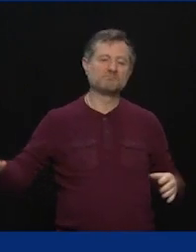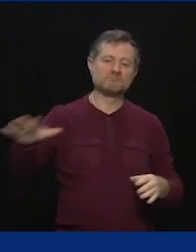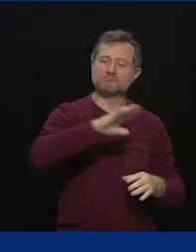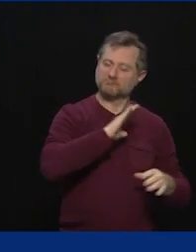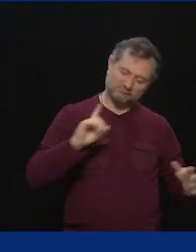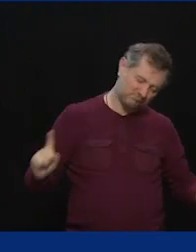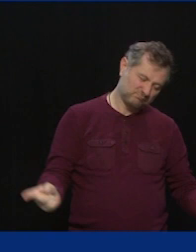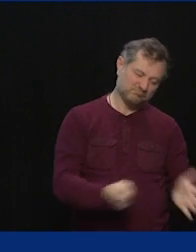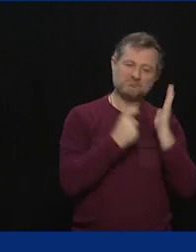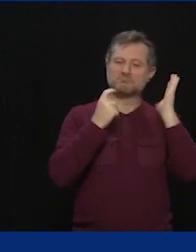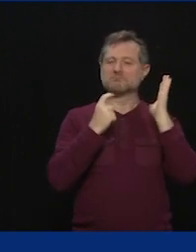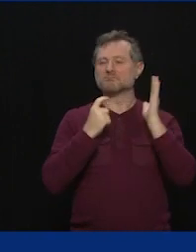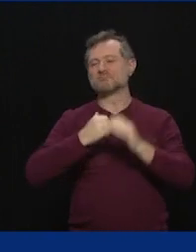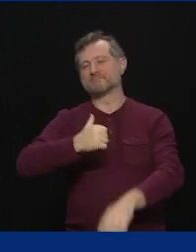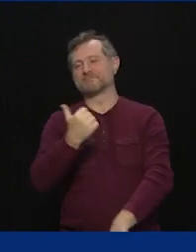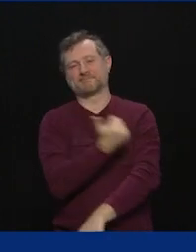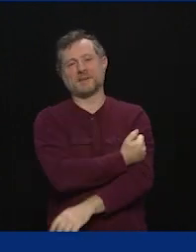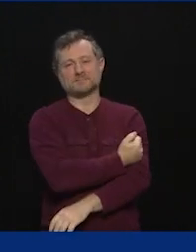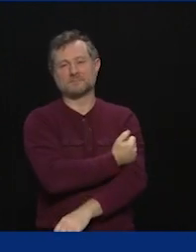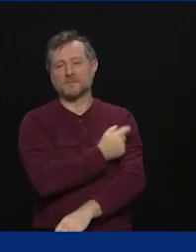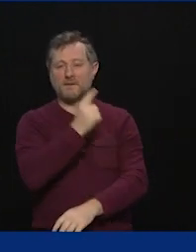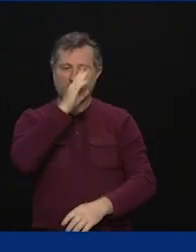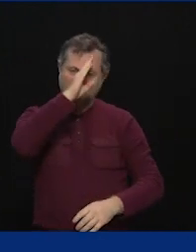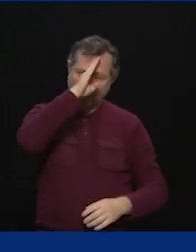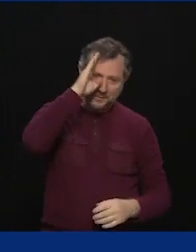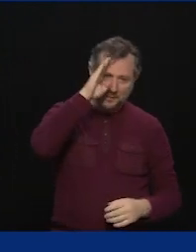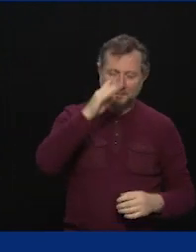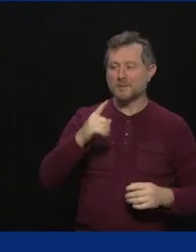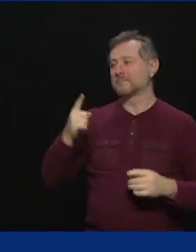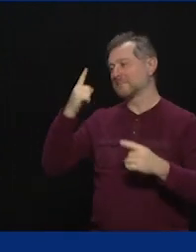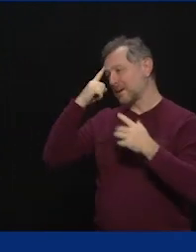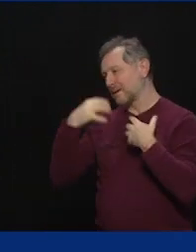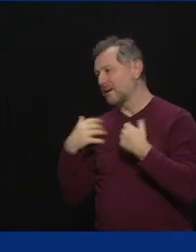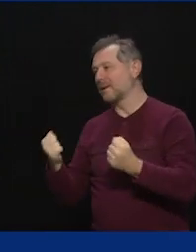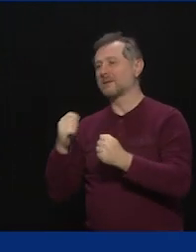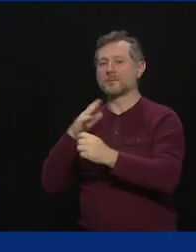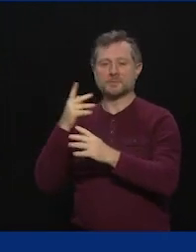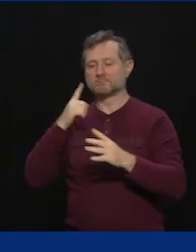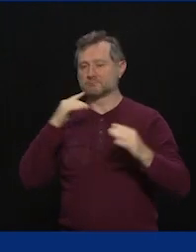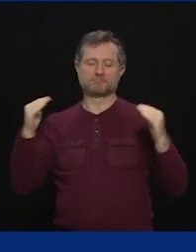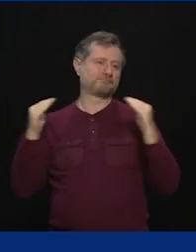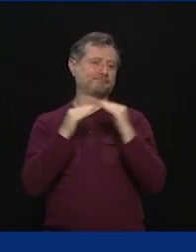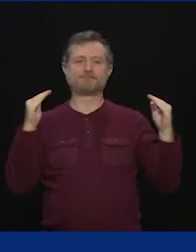settings, which are analogous to the hospital settings that are already doing it, so this makes sense.